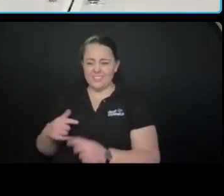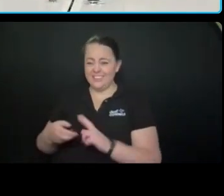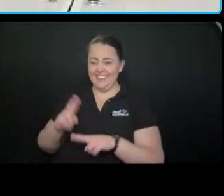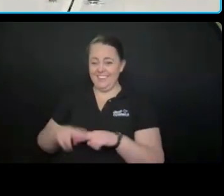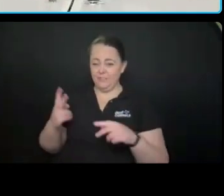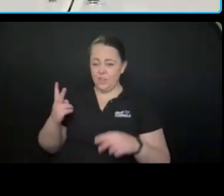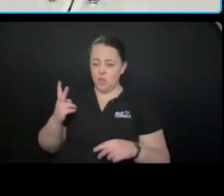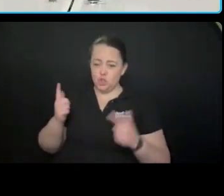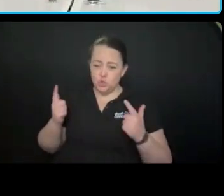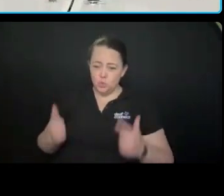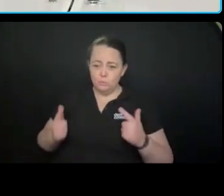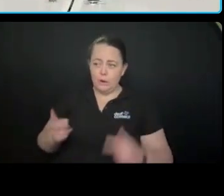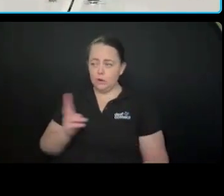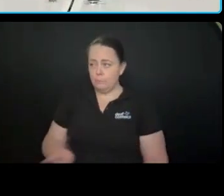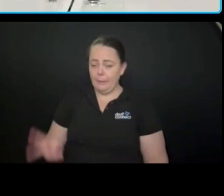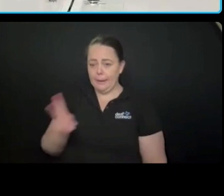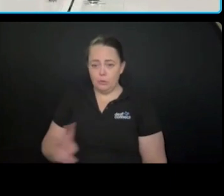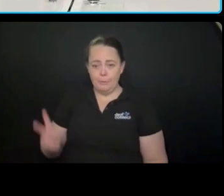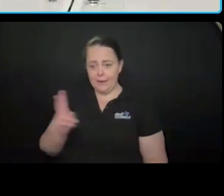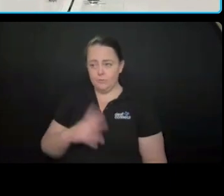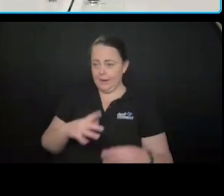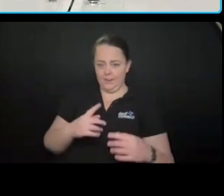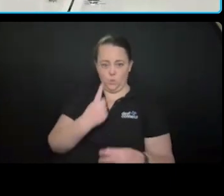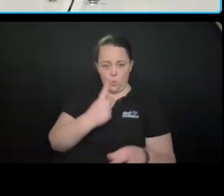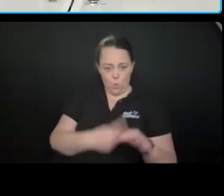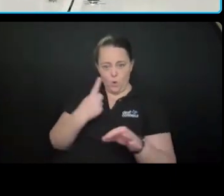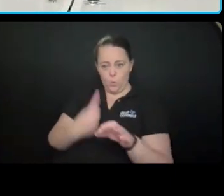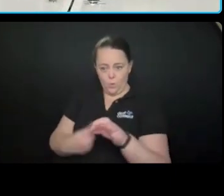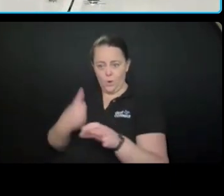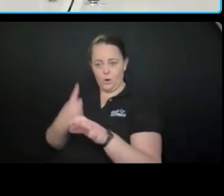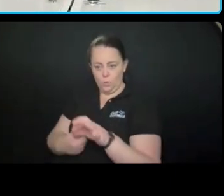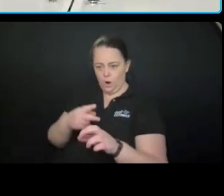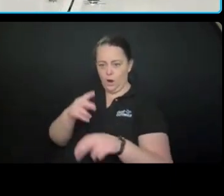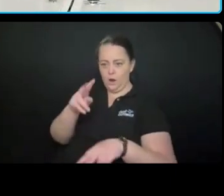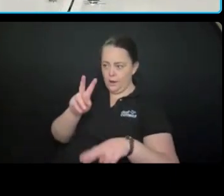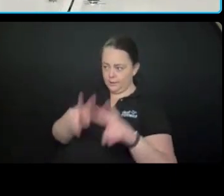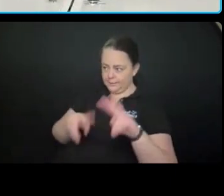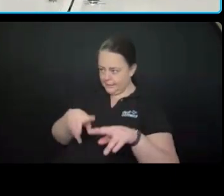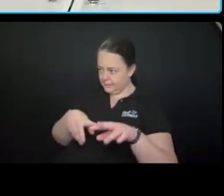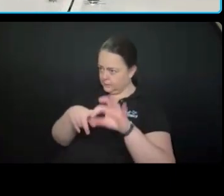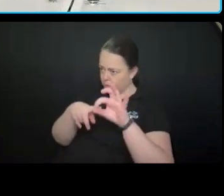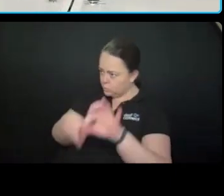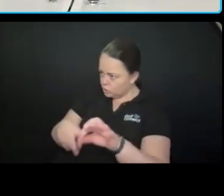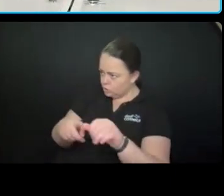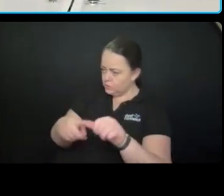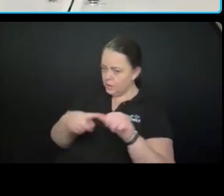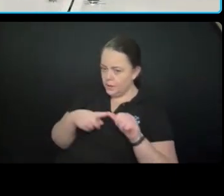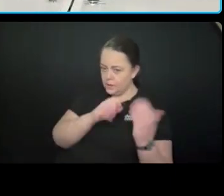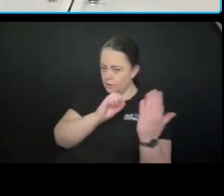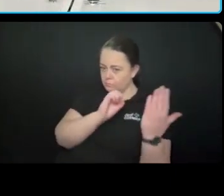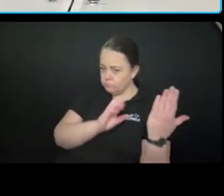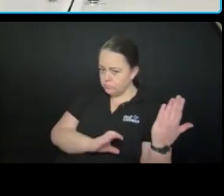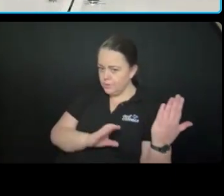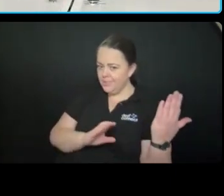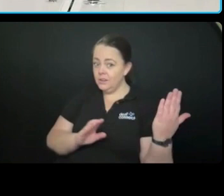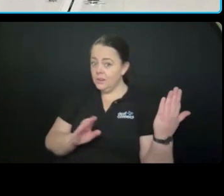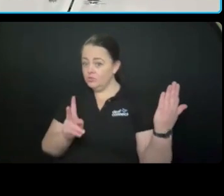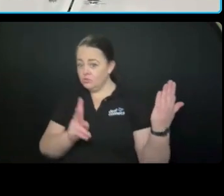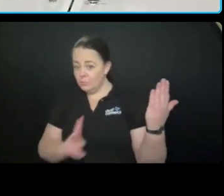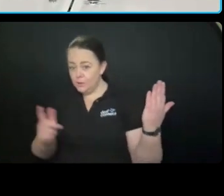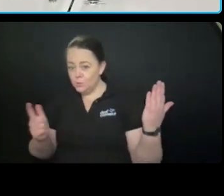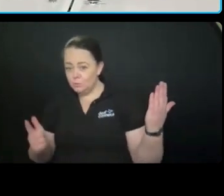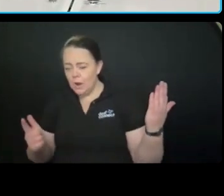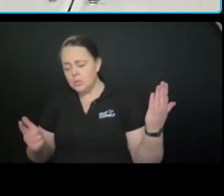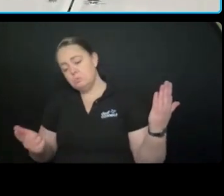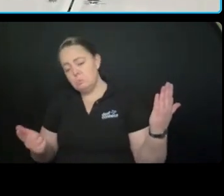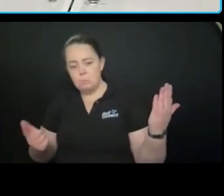is something that would be in a future state and would need consideration by government before we move to that.